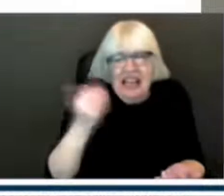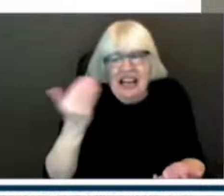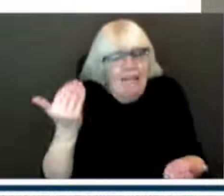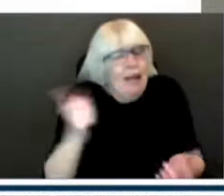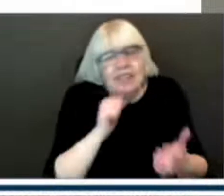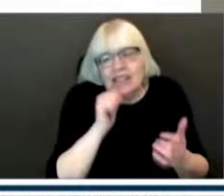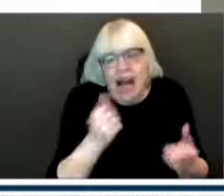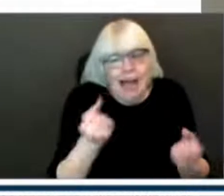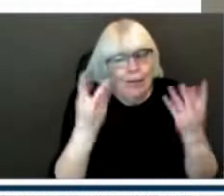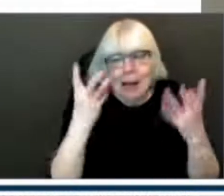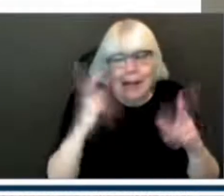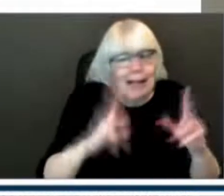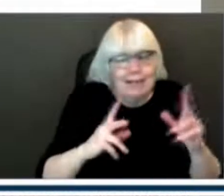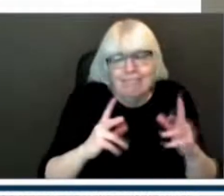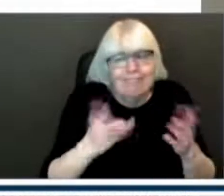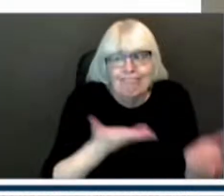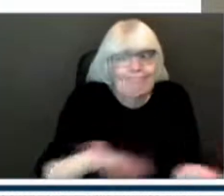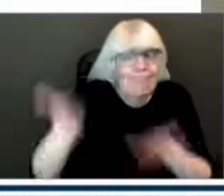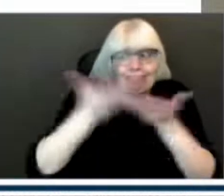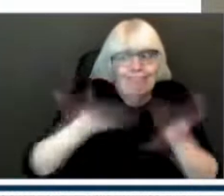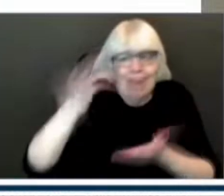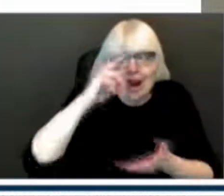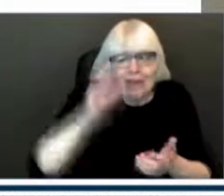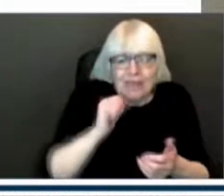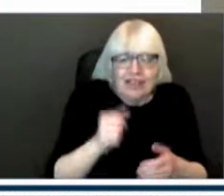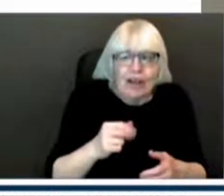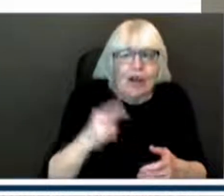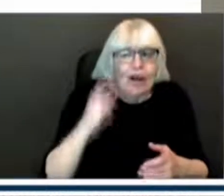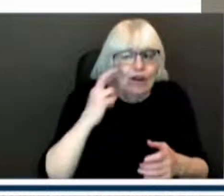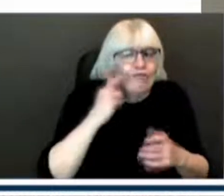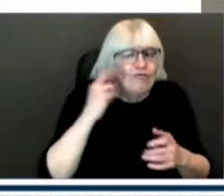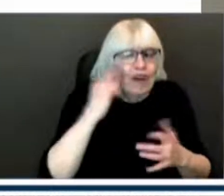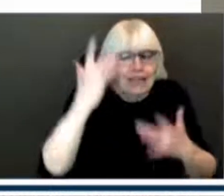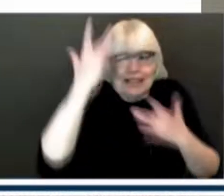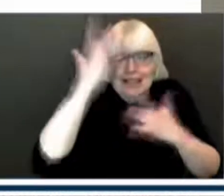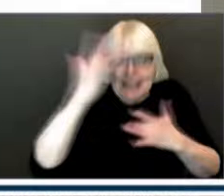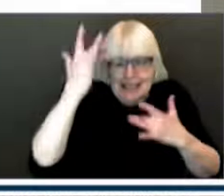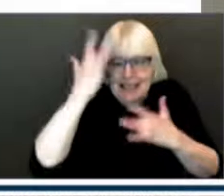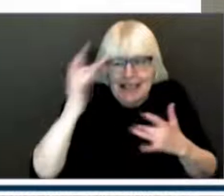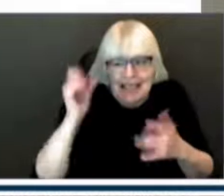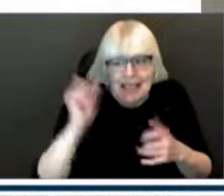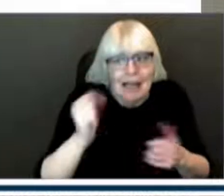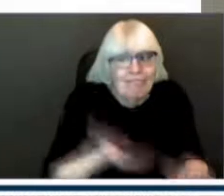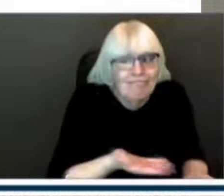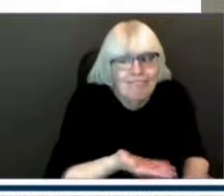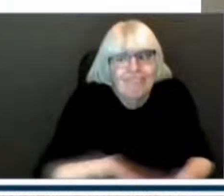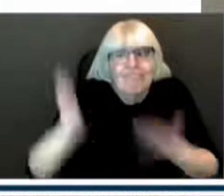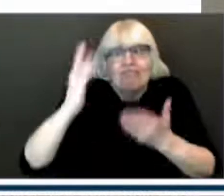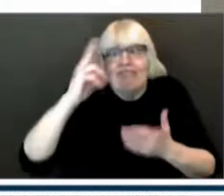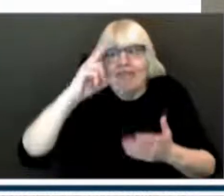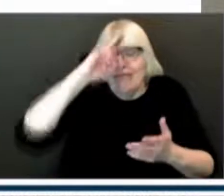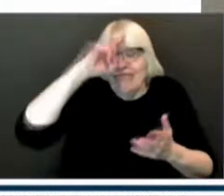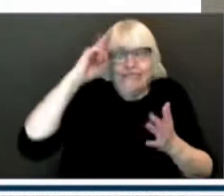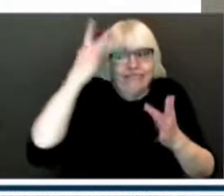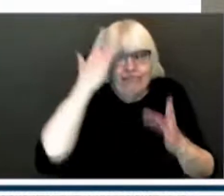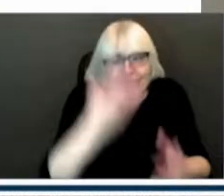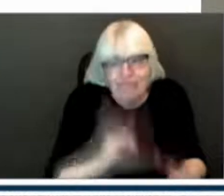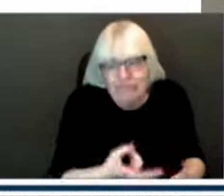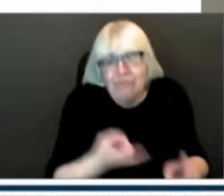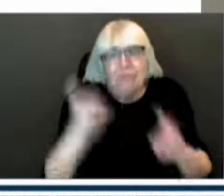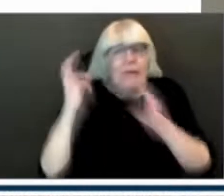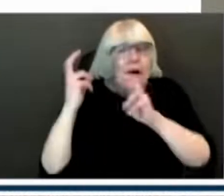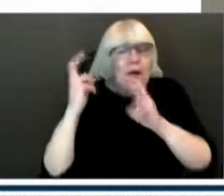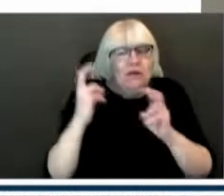from COVID-19, there's been a very small percentage of them who have gotten ill enough that needed to be hospitalized,